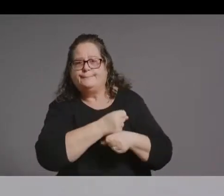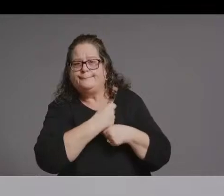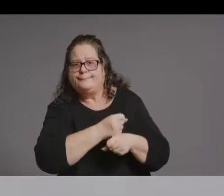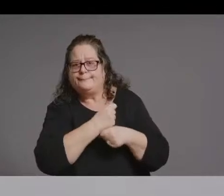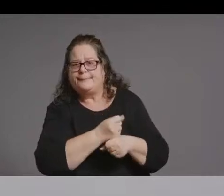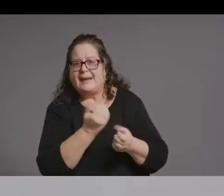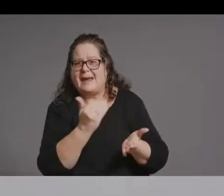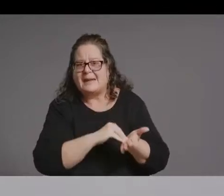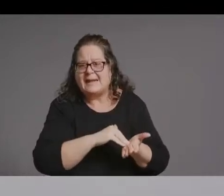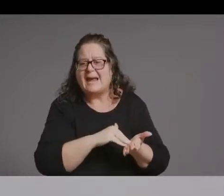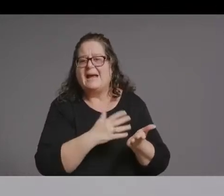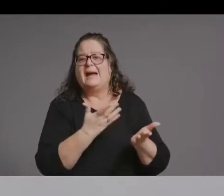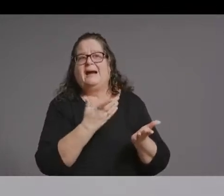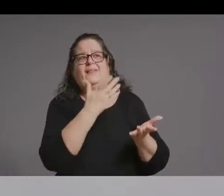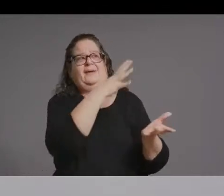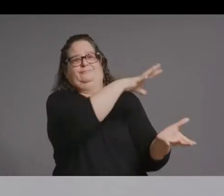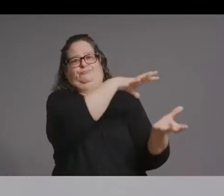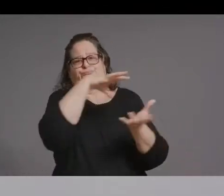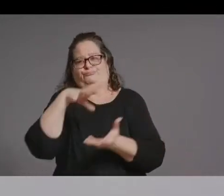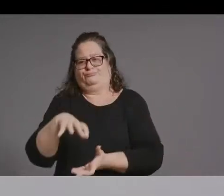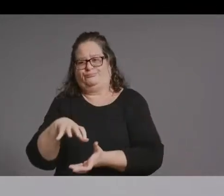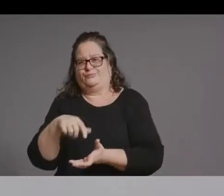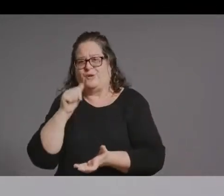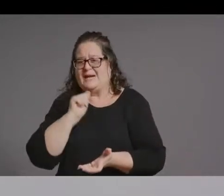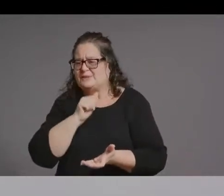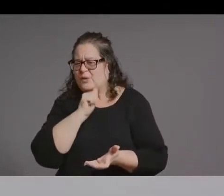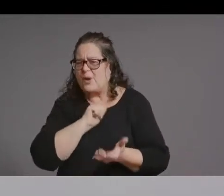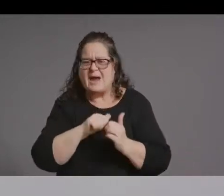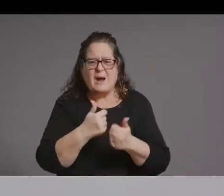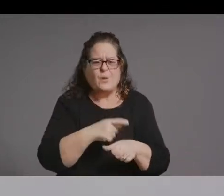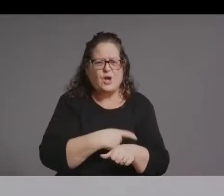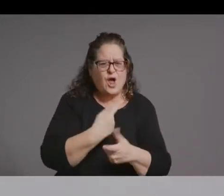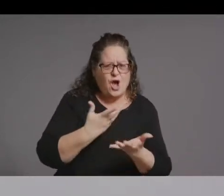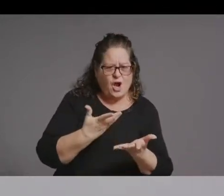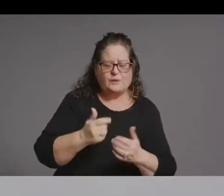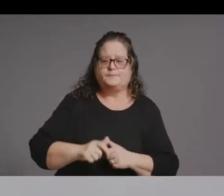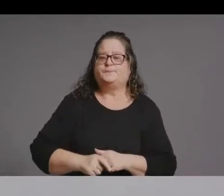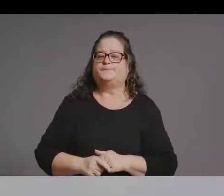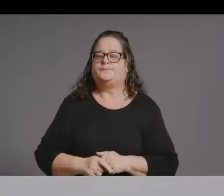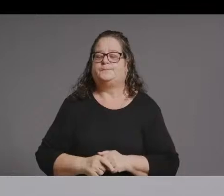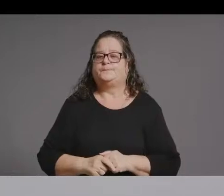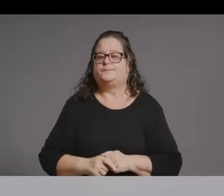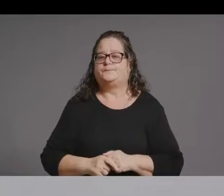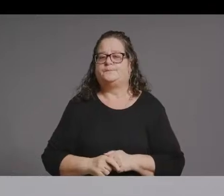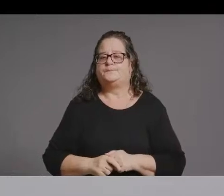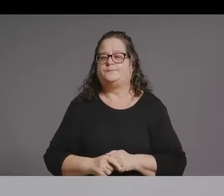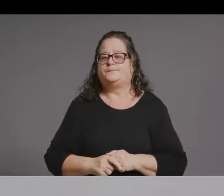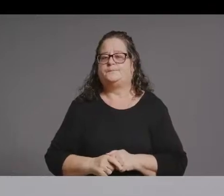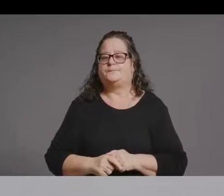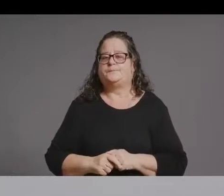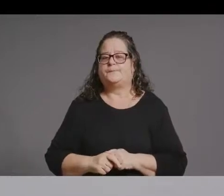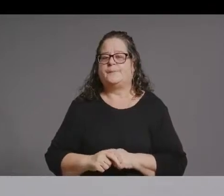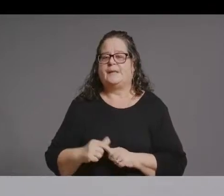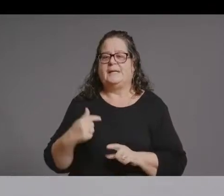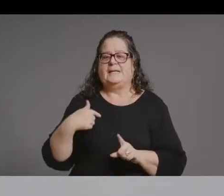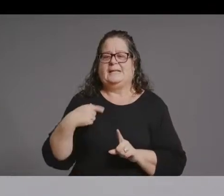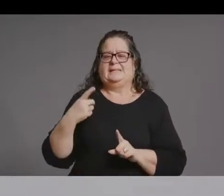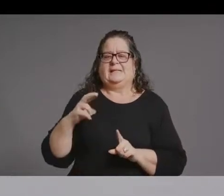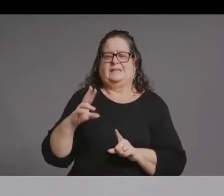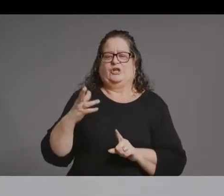So, when we got that notification, and I'm sorry, the days all blur together. I think that was Tuesday.